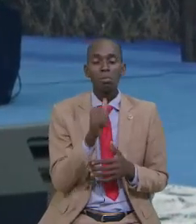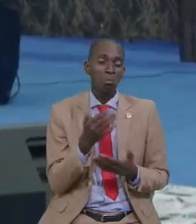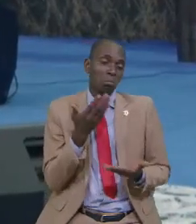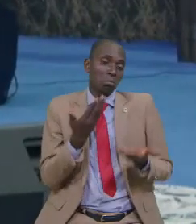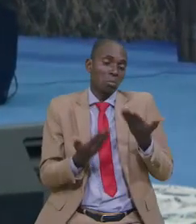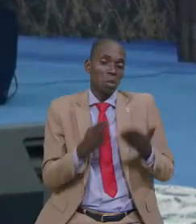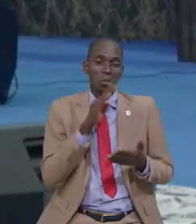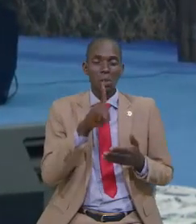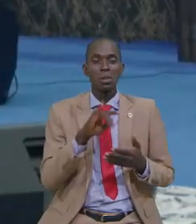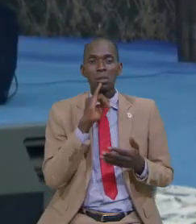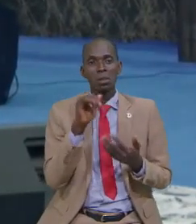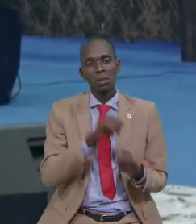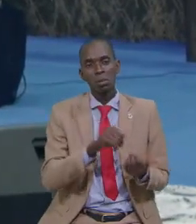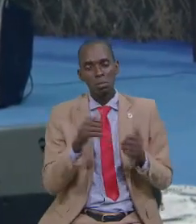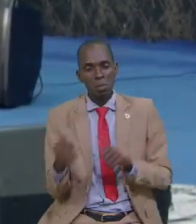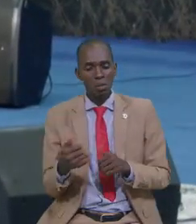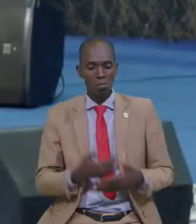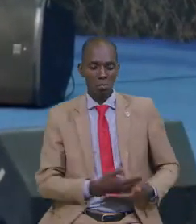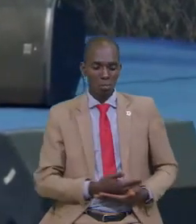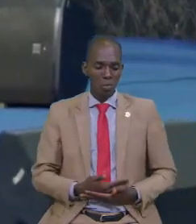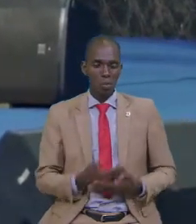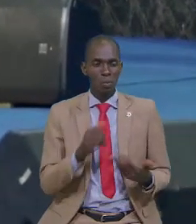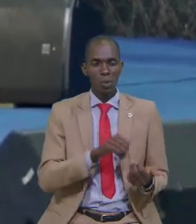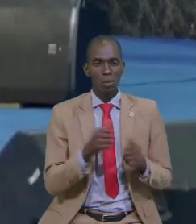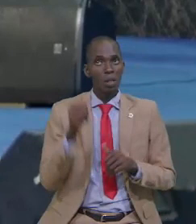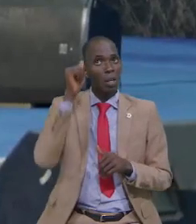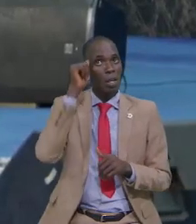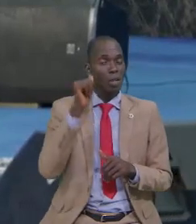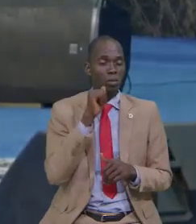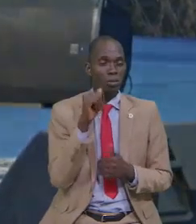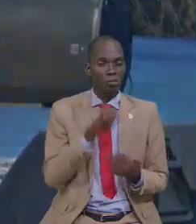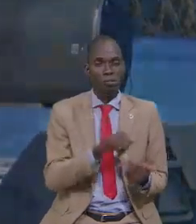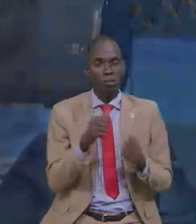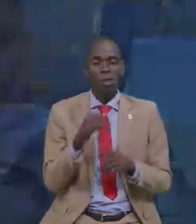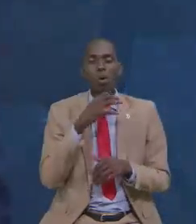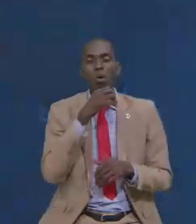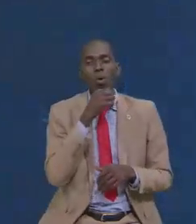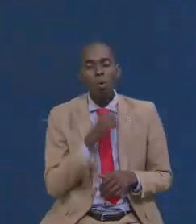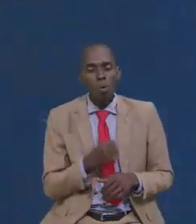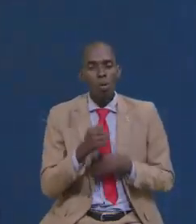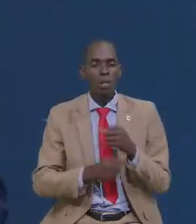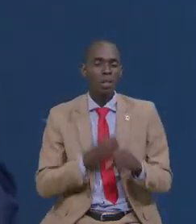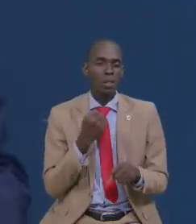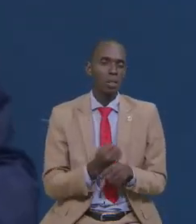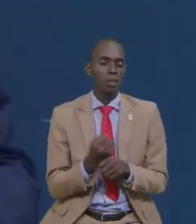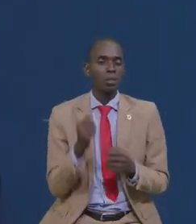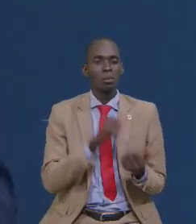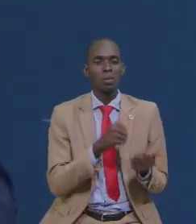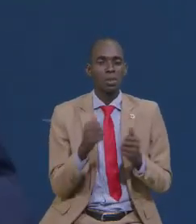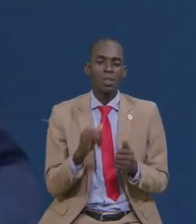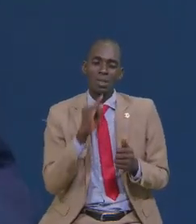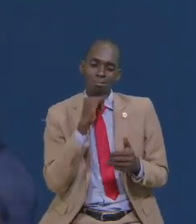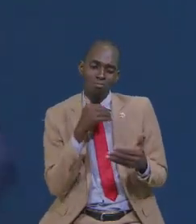baptized, infant baptism, adult baptism, old age baptism, is about to cross to the